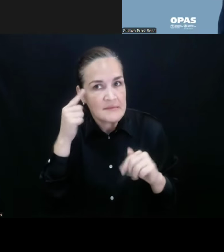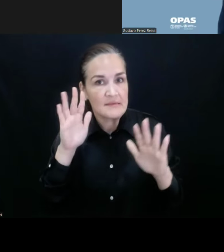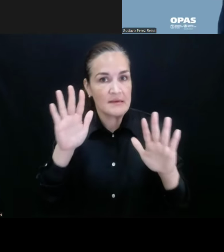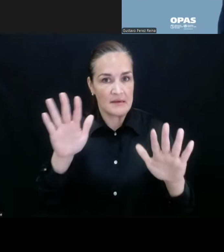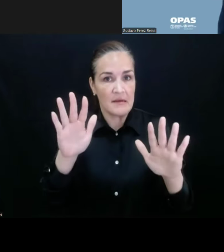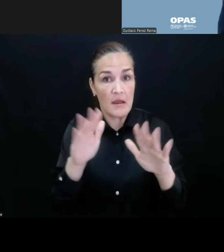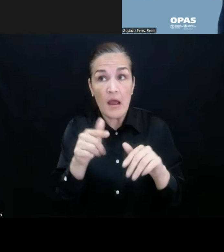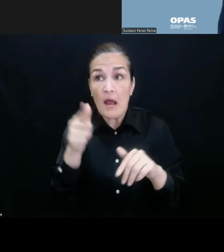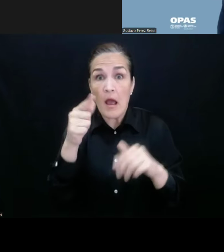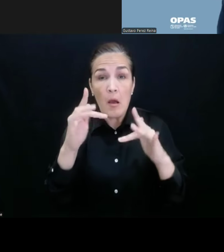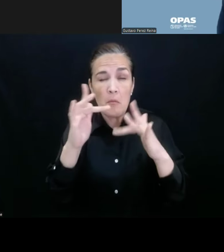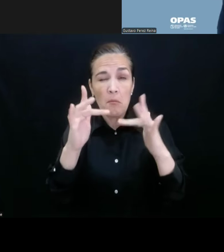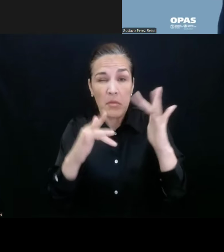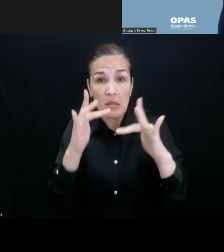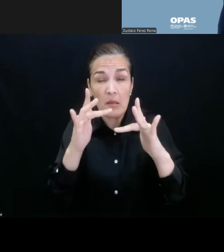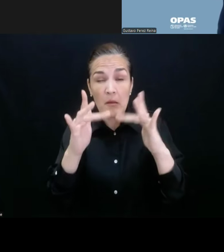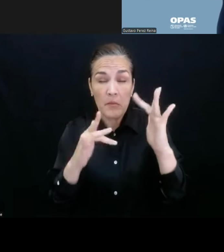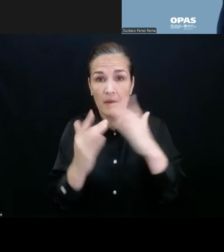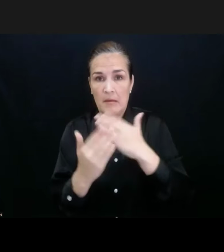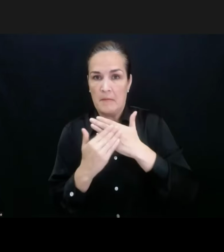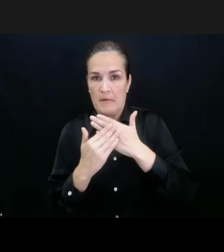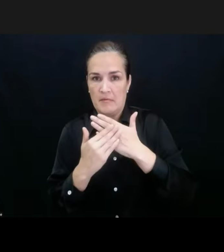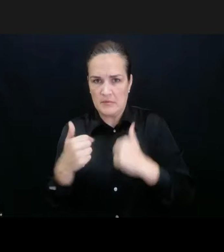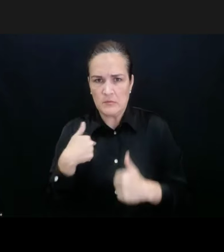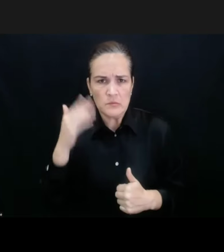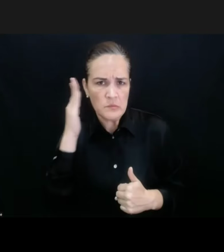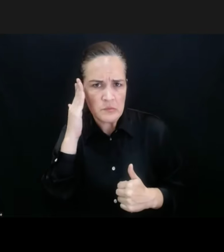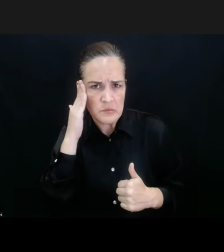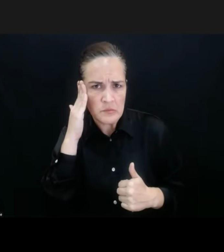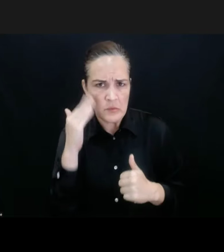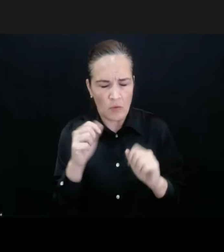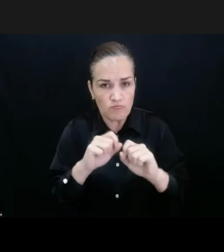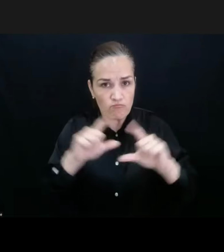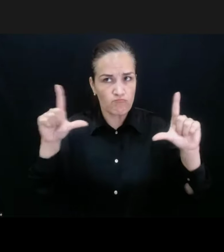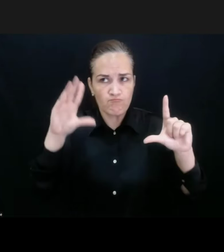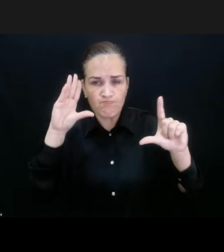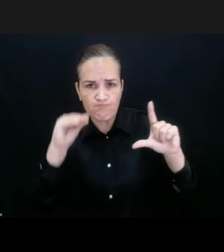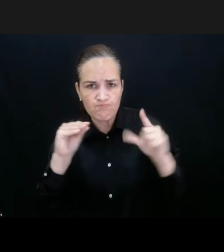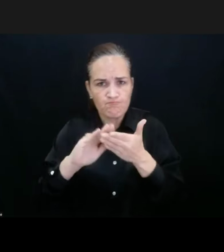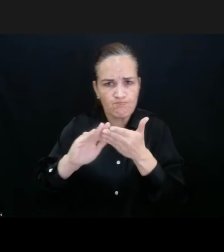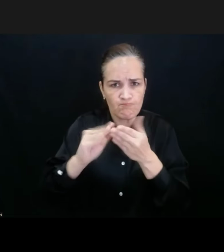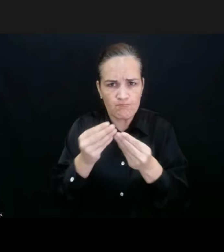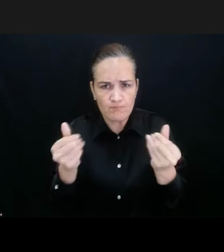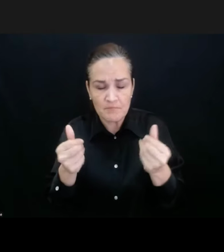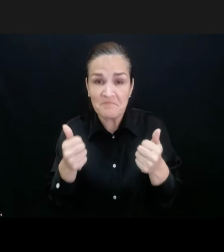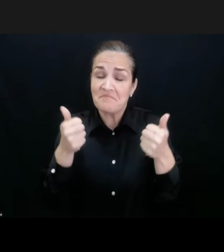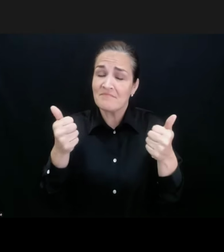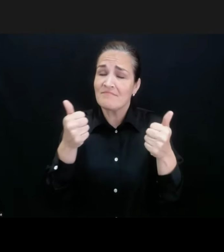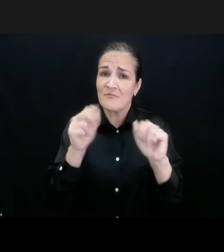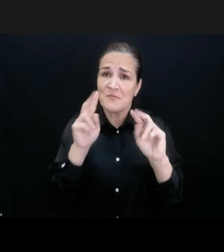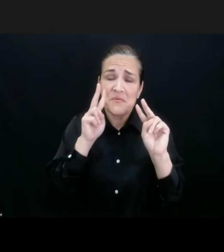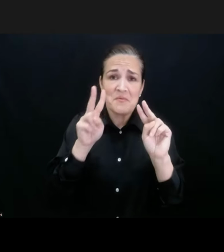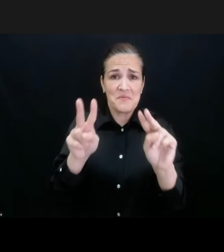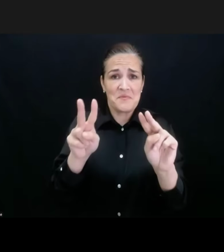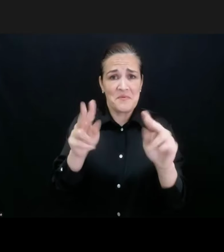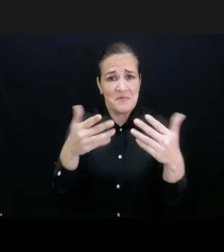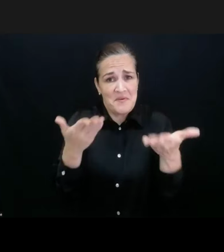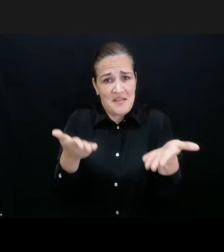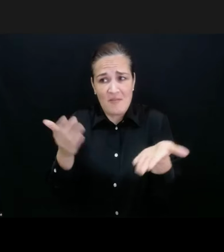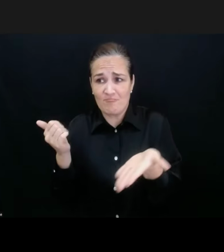know, whatever way. So once Perfect. Thank again, you. it's really wonderful to be with you, and I really feel privileged for